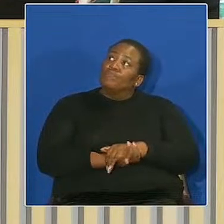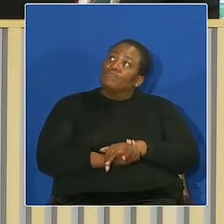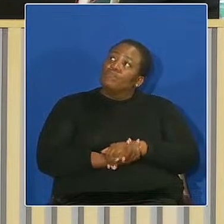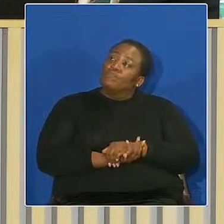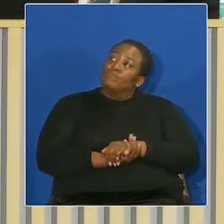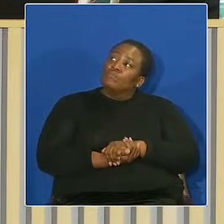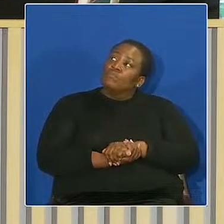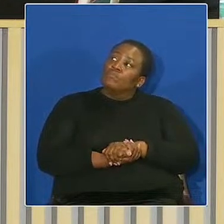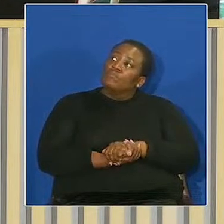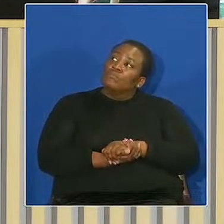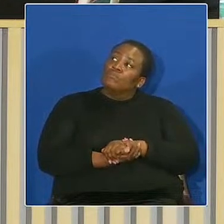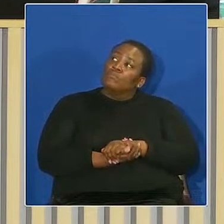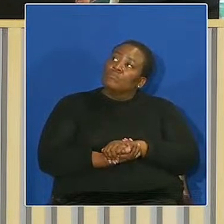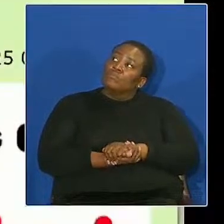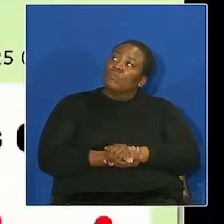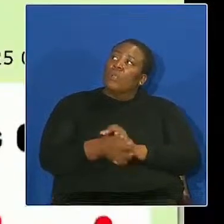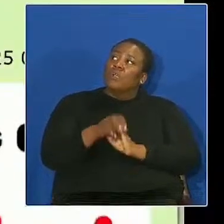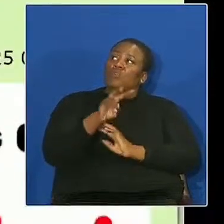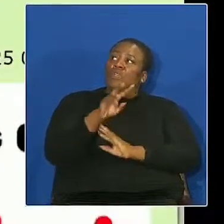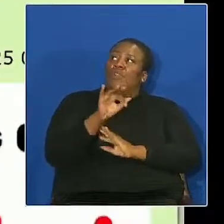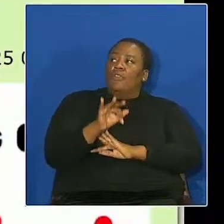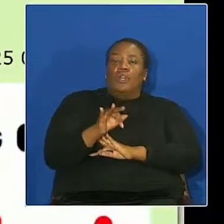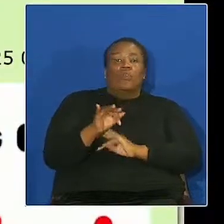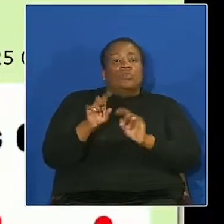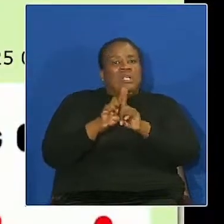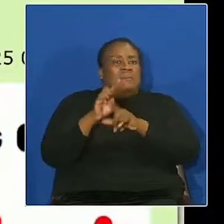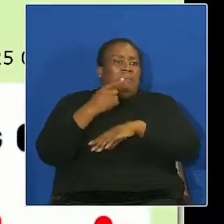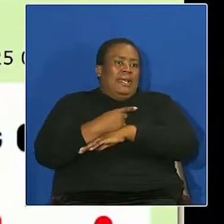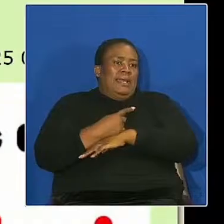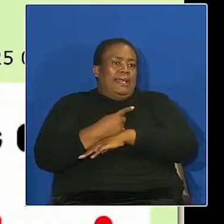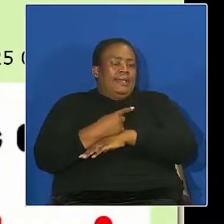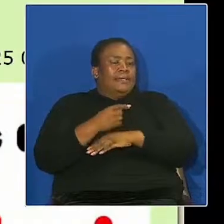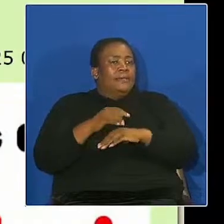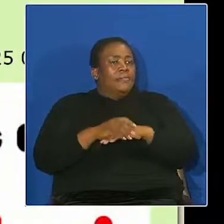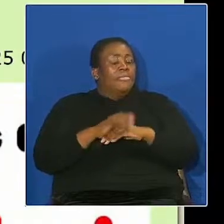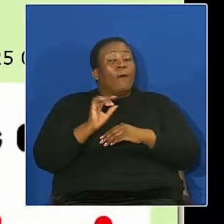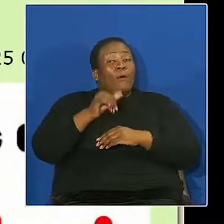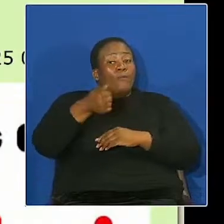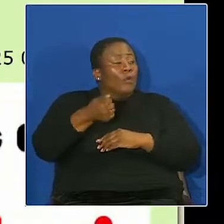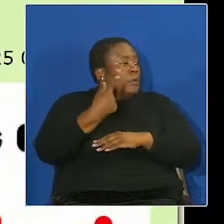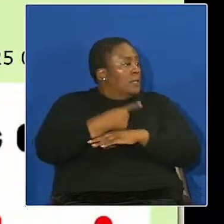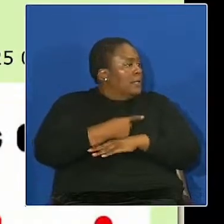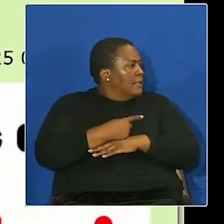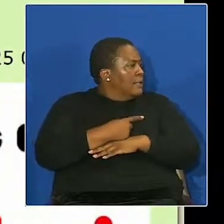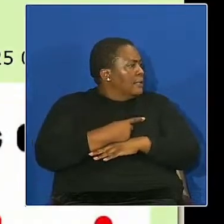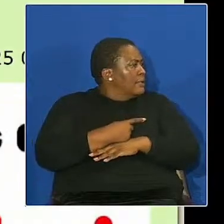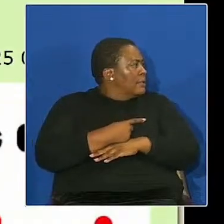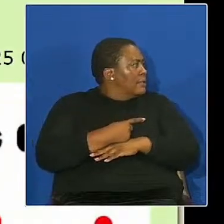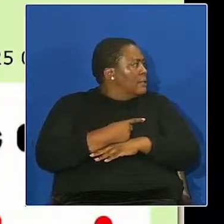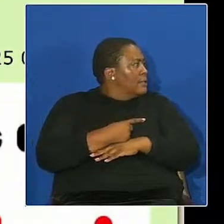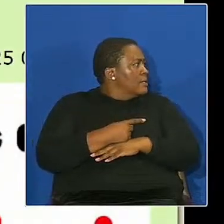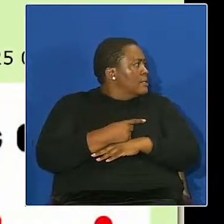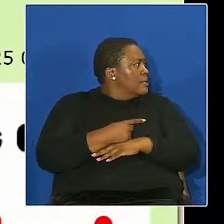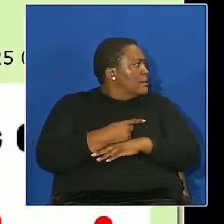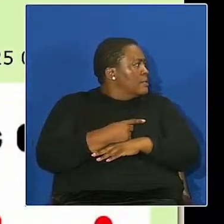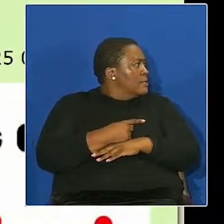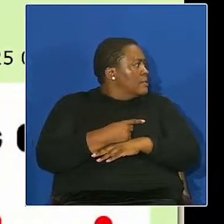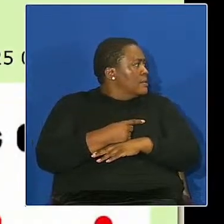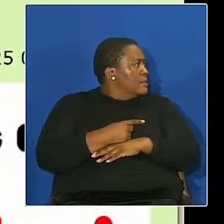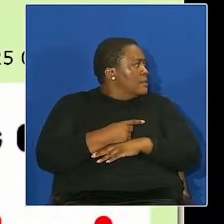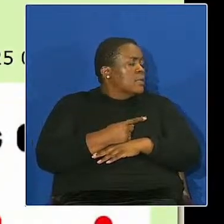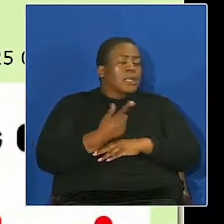Then on the 23rd, or same day, or no, on the following day. If I may just interrupt, that we